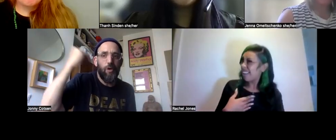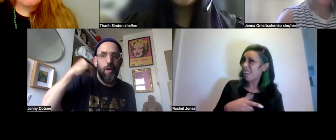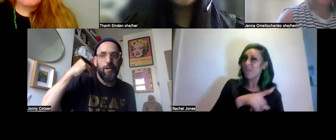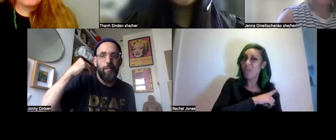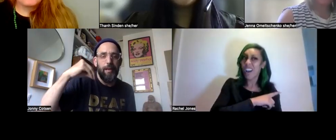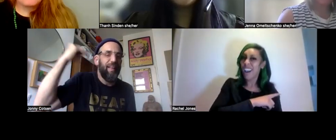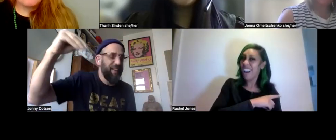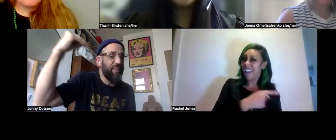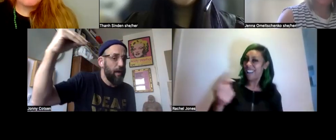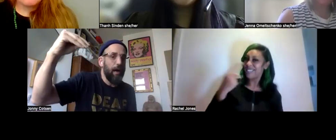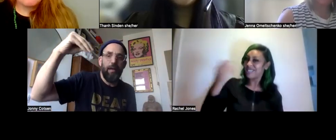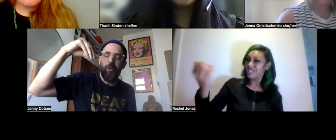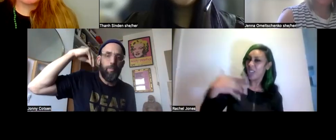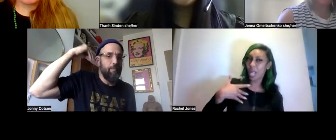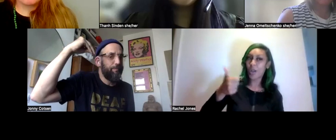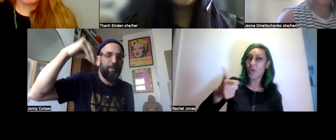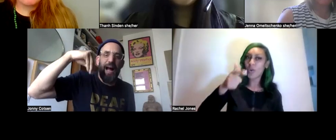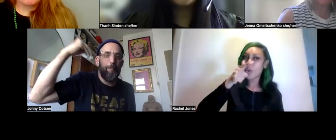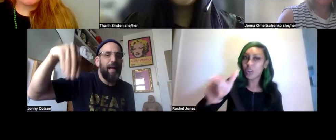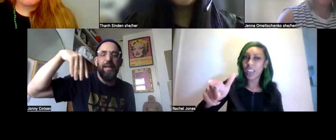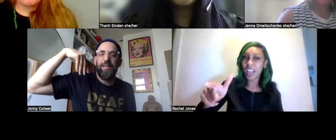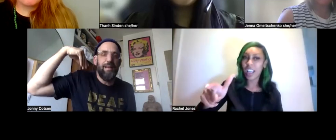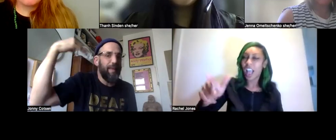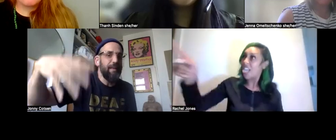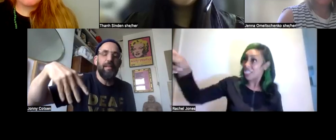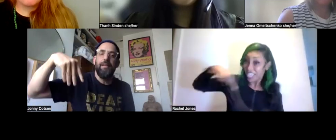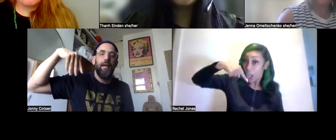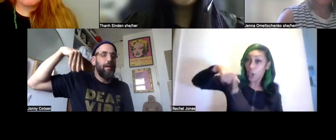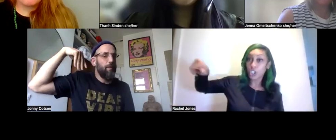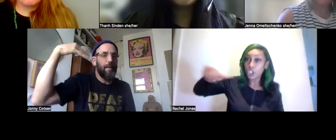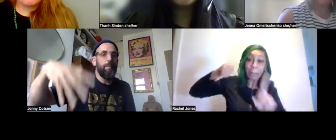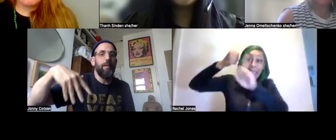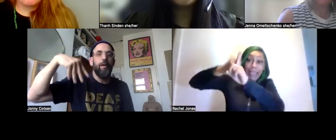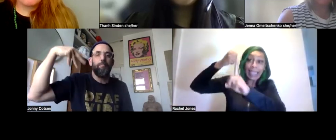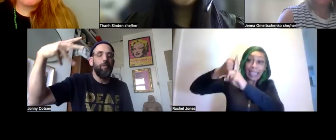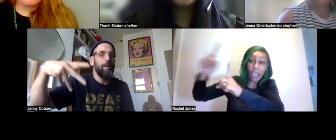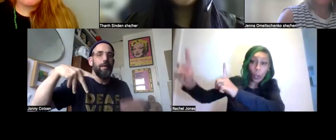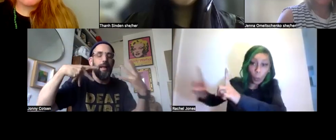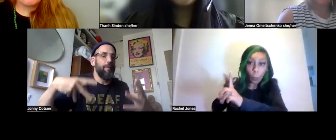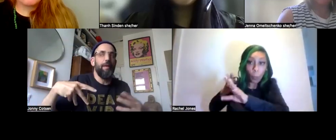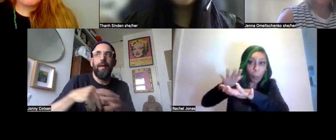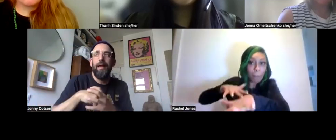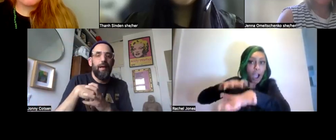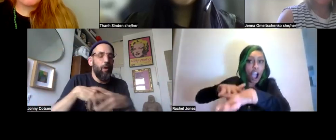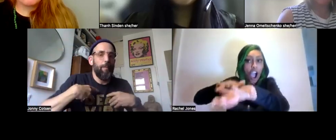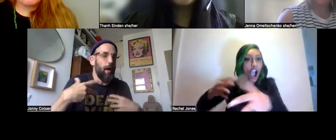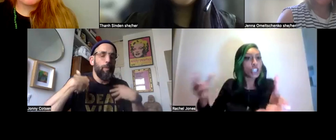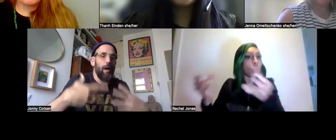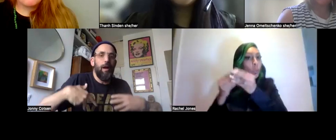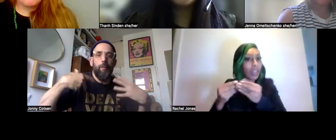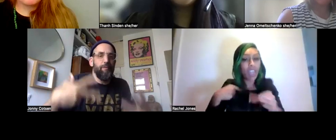they say good luck to me. And these are the guys who'd been campaigning since the 80s, you know, the disability rights movement and everything. You